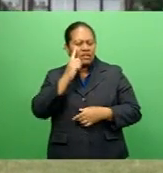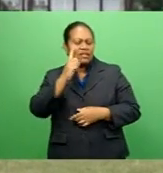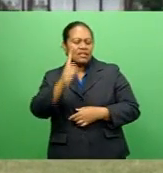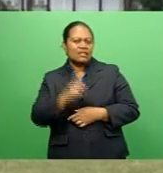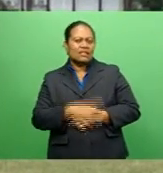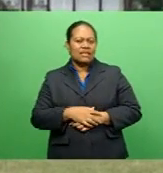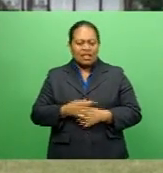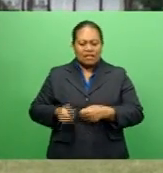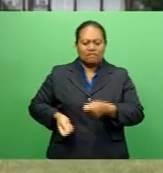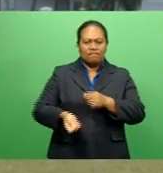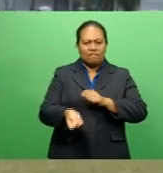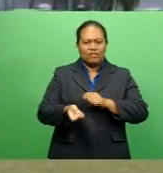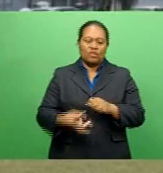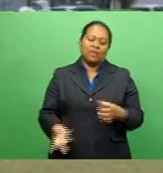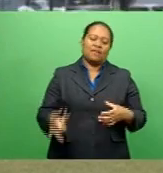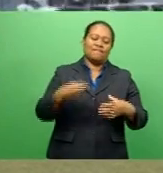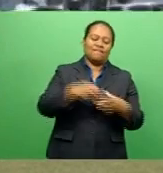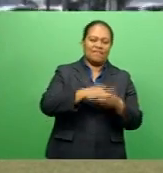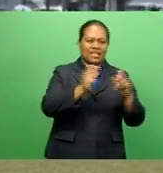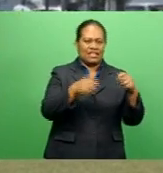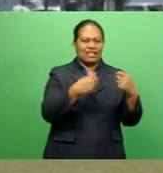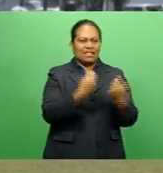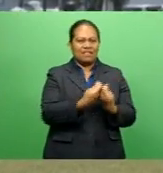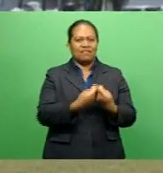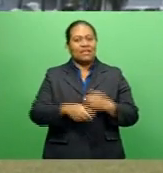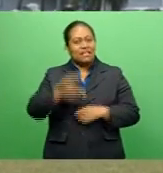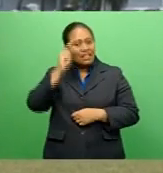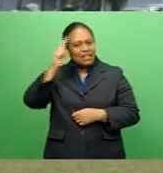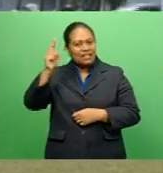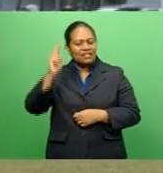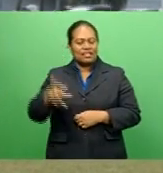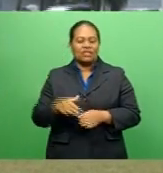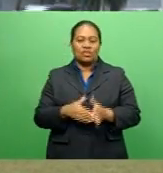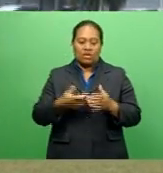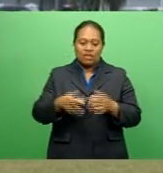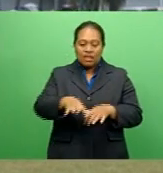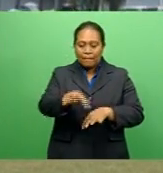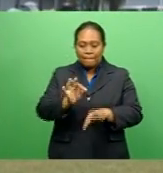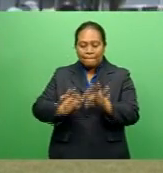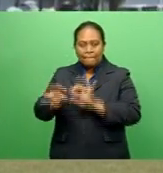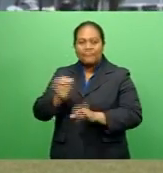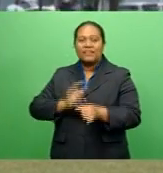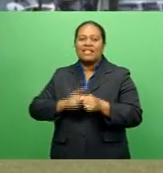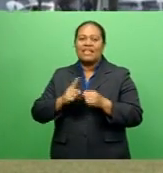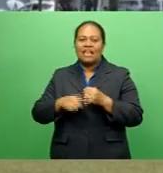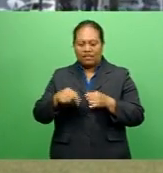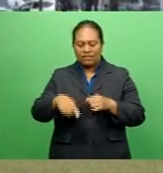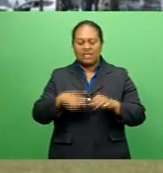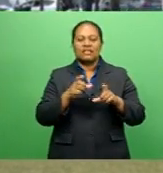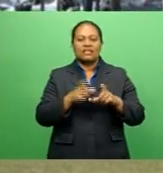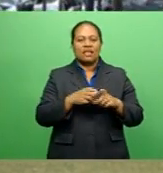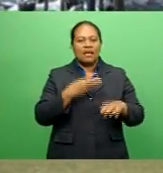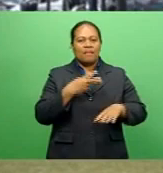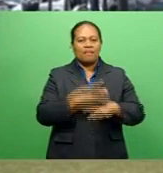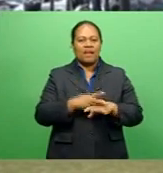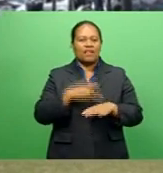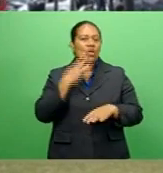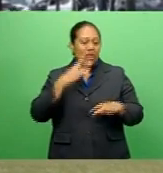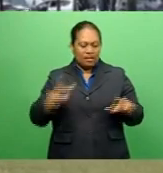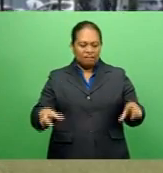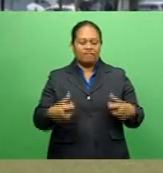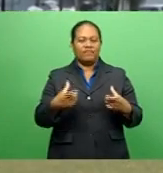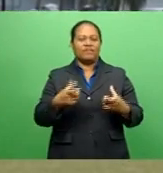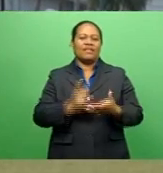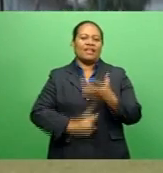cricketers to be part of the national squad. A final selection will be made at the end of the month when the Easter Championship will be